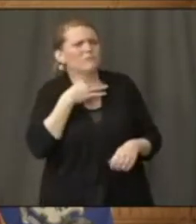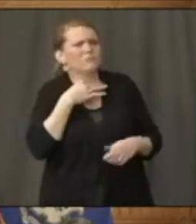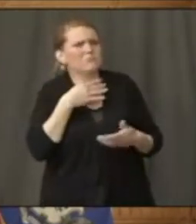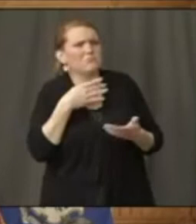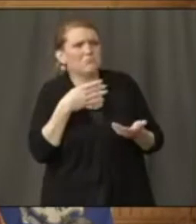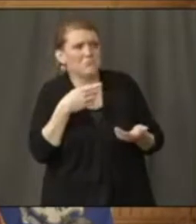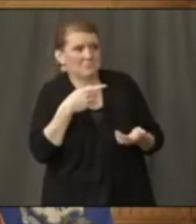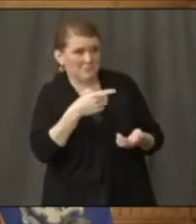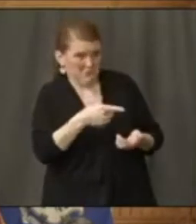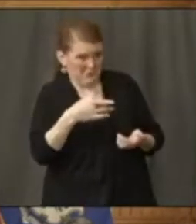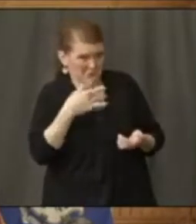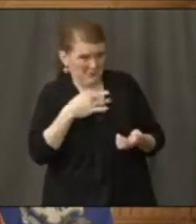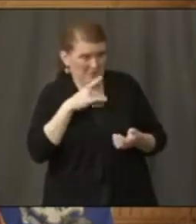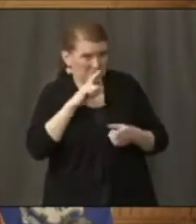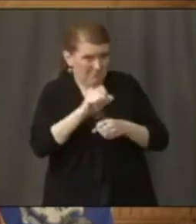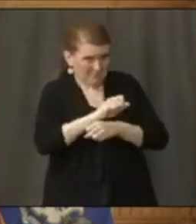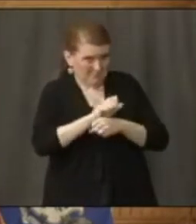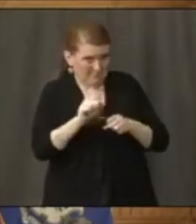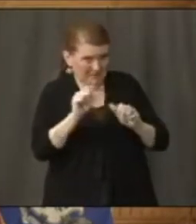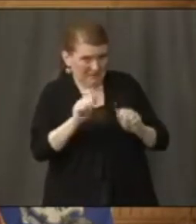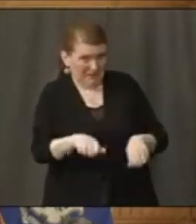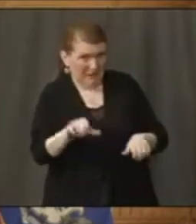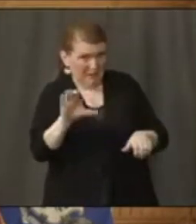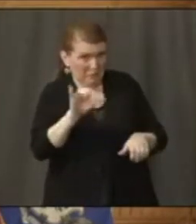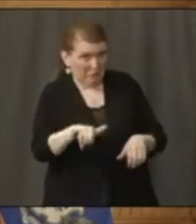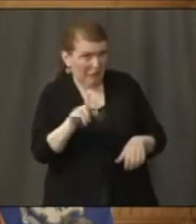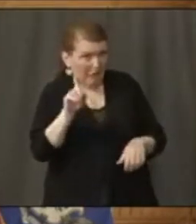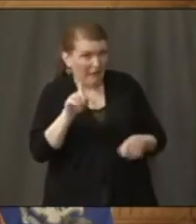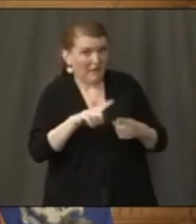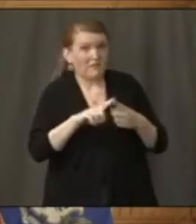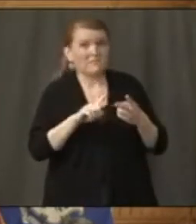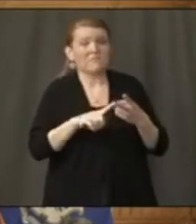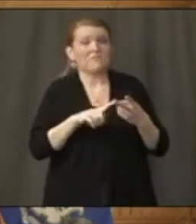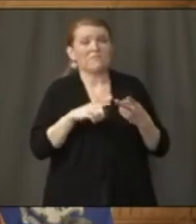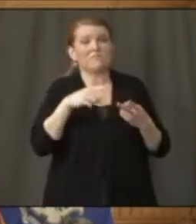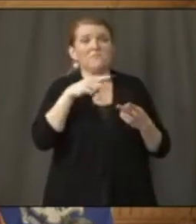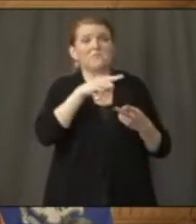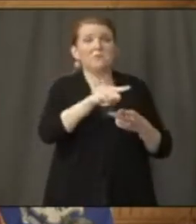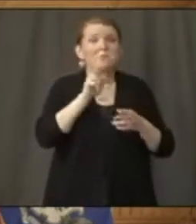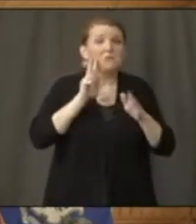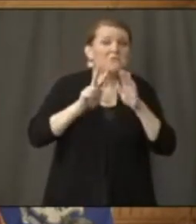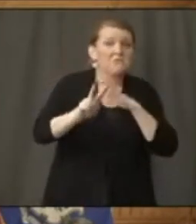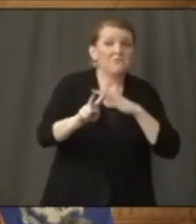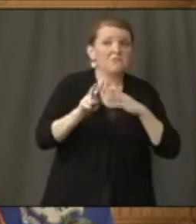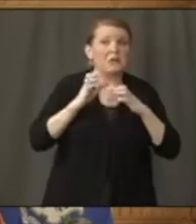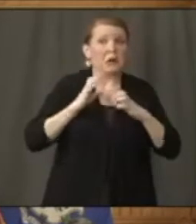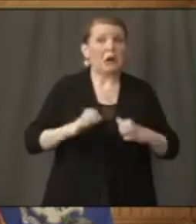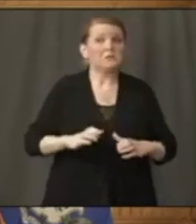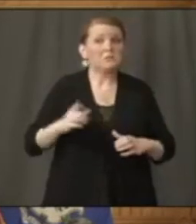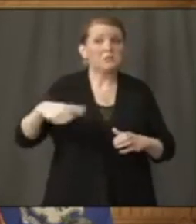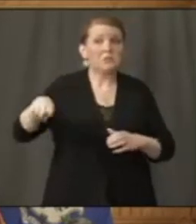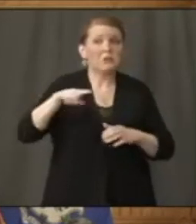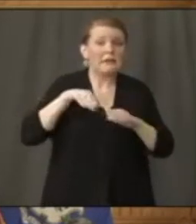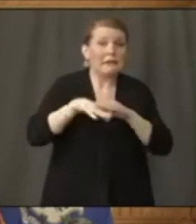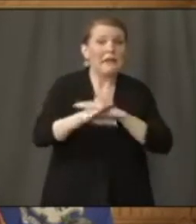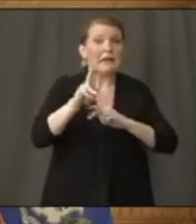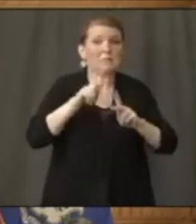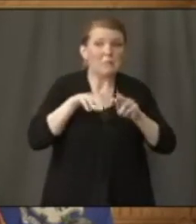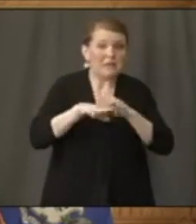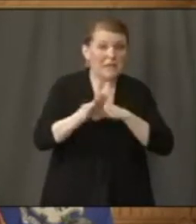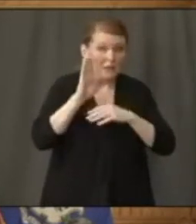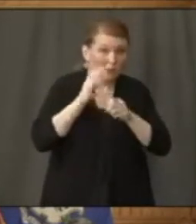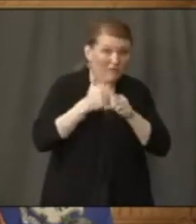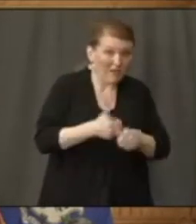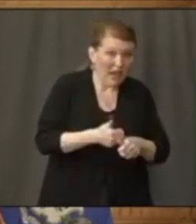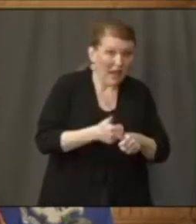among customers. We've done some informer polling that shows only about 25% of the people are eager